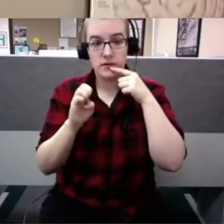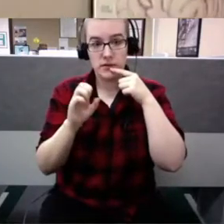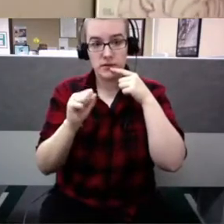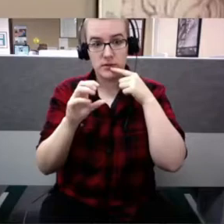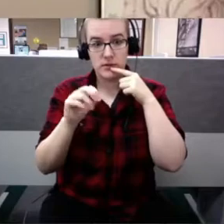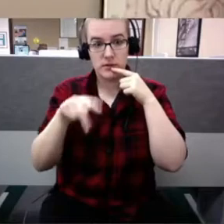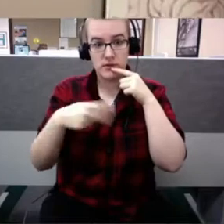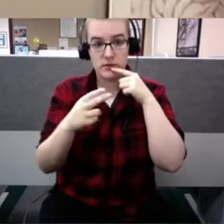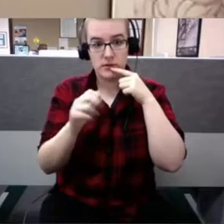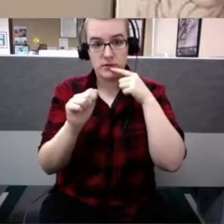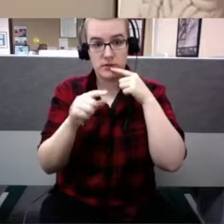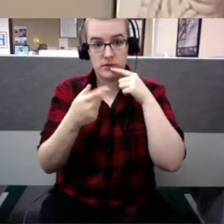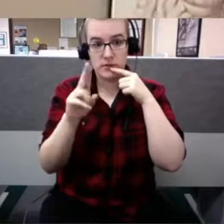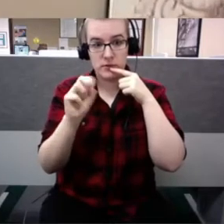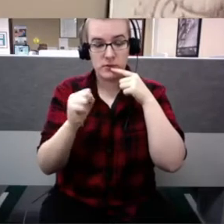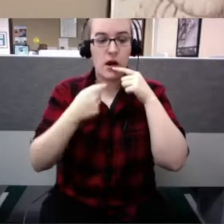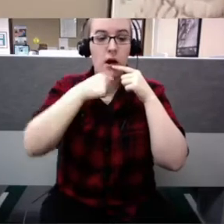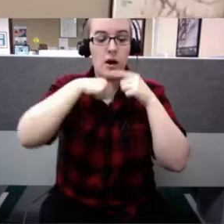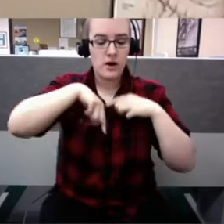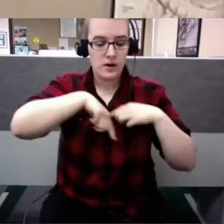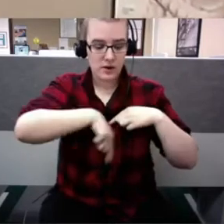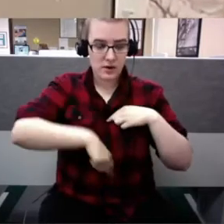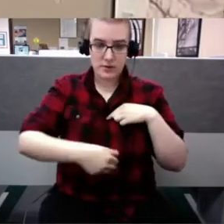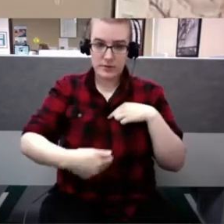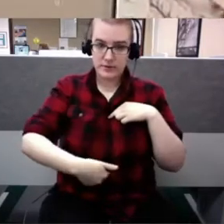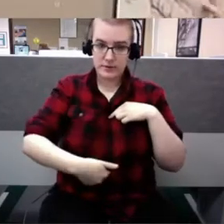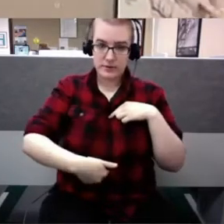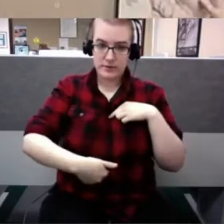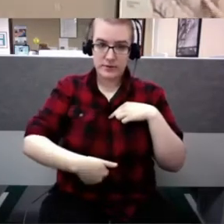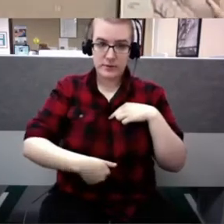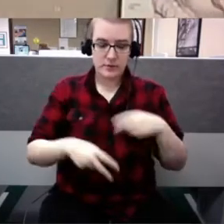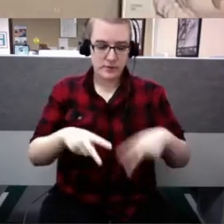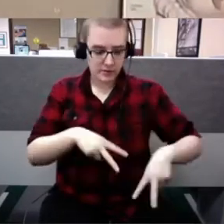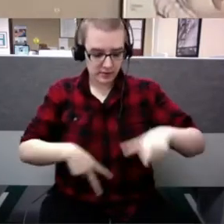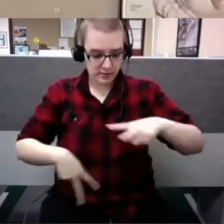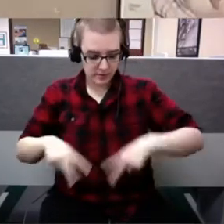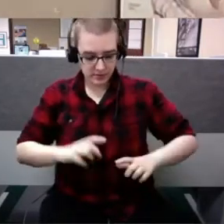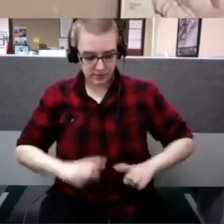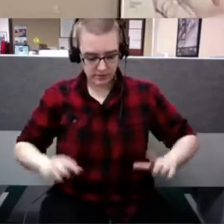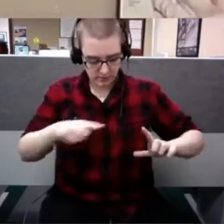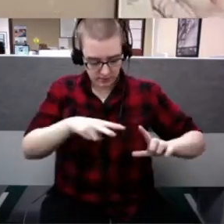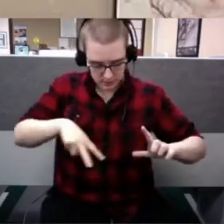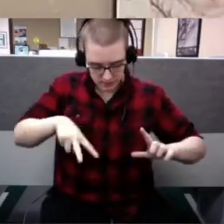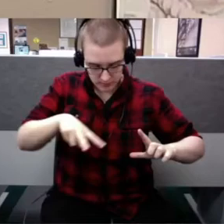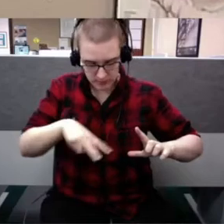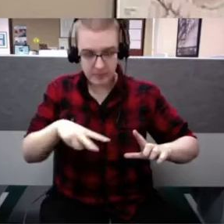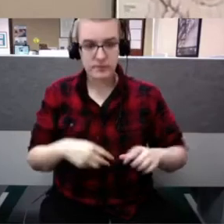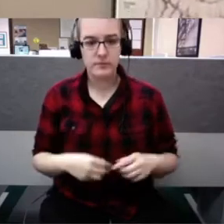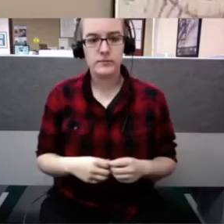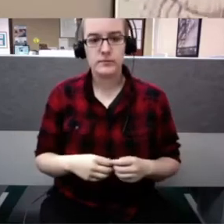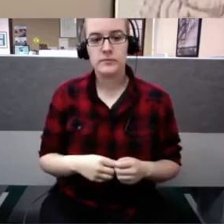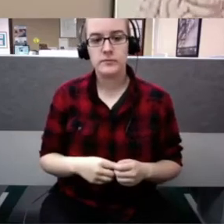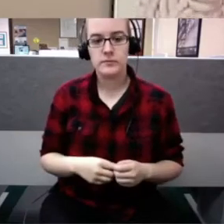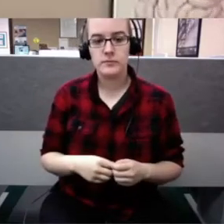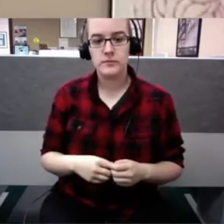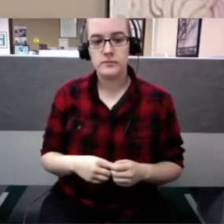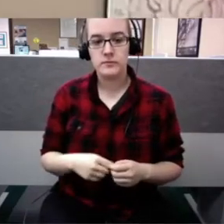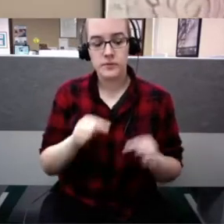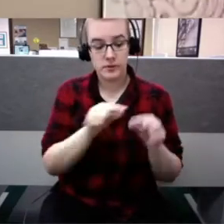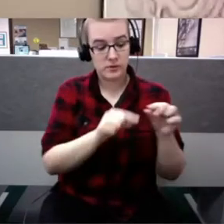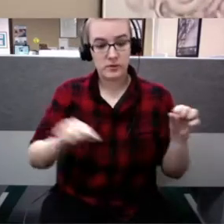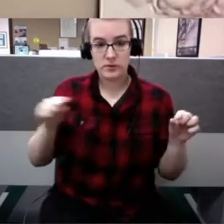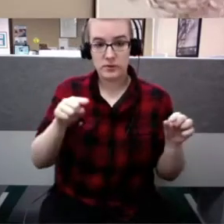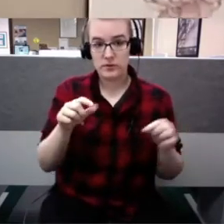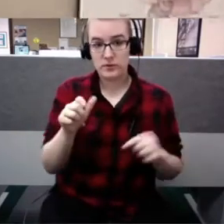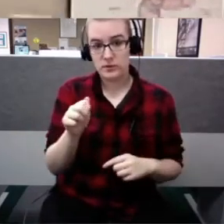esophagus and into your stomach. We'll look all around through your stomach with it. The scope is articulated,